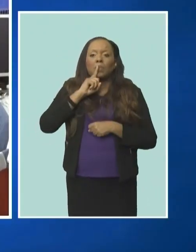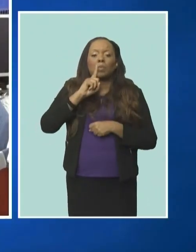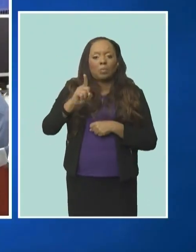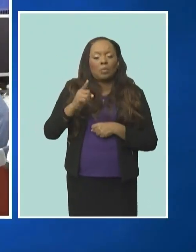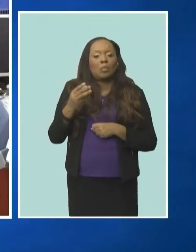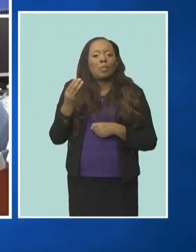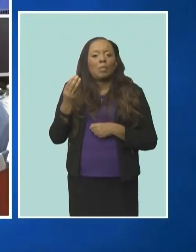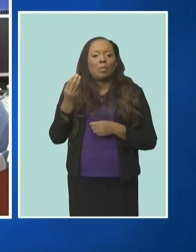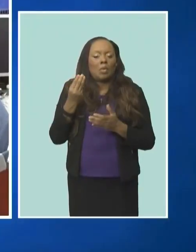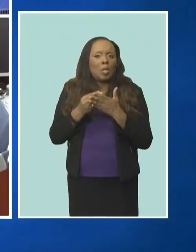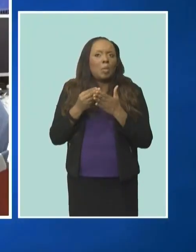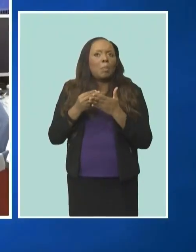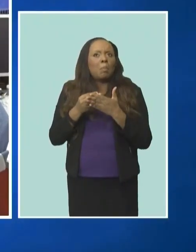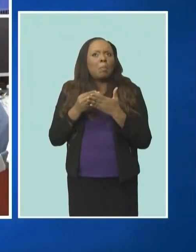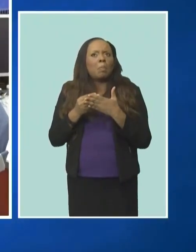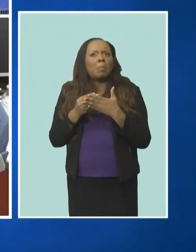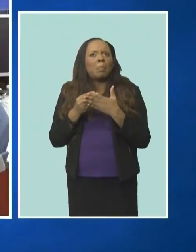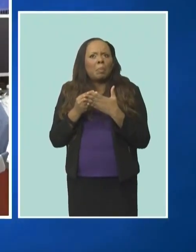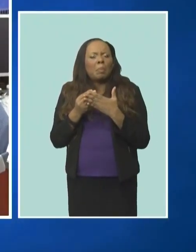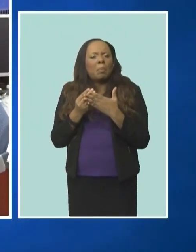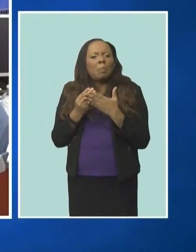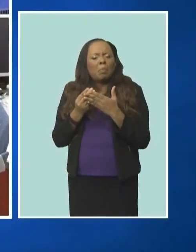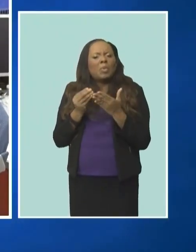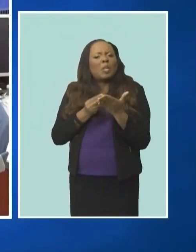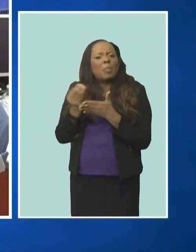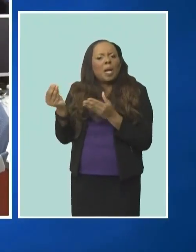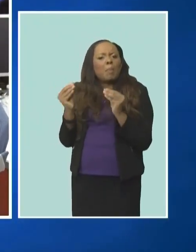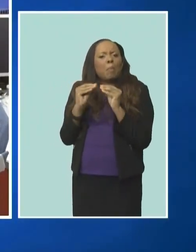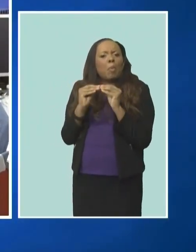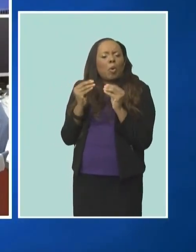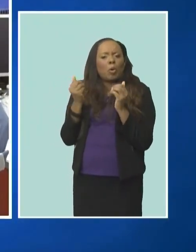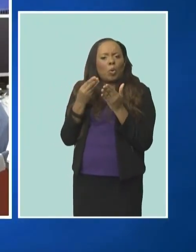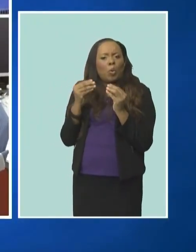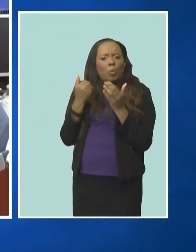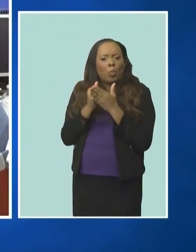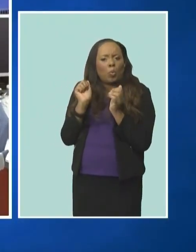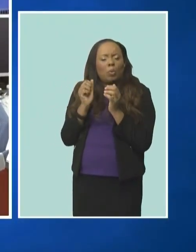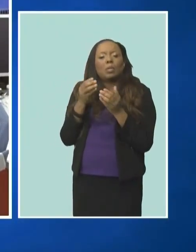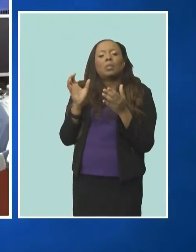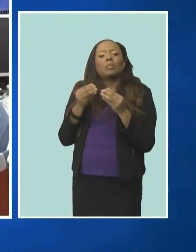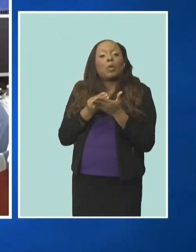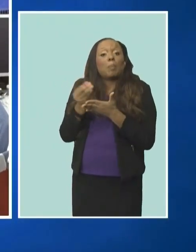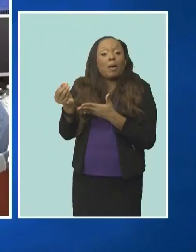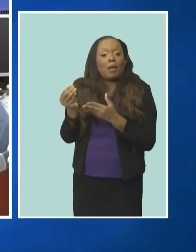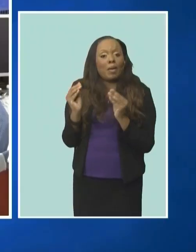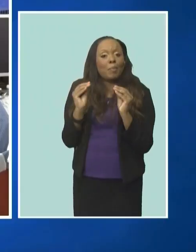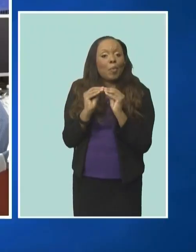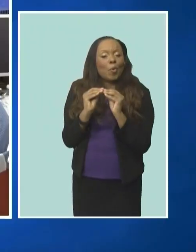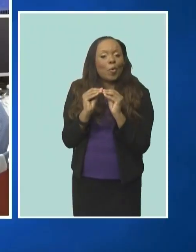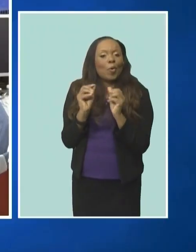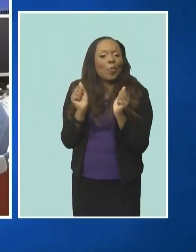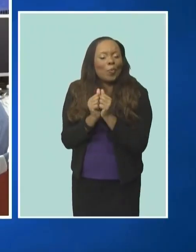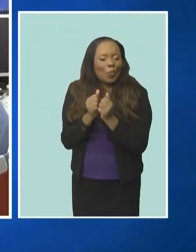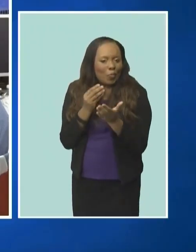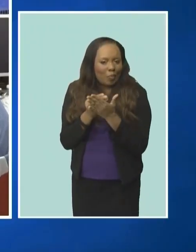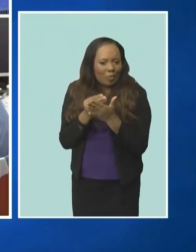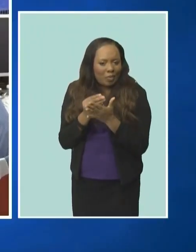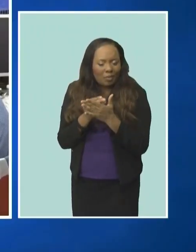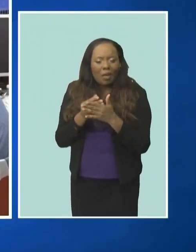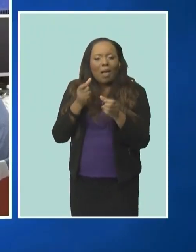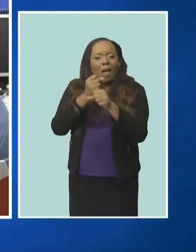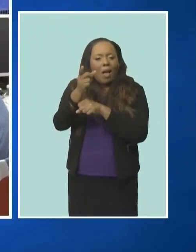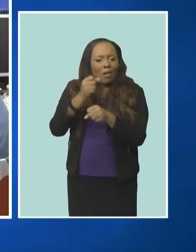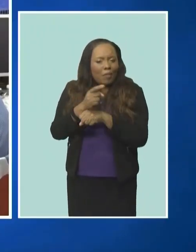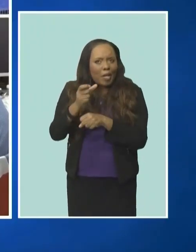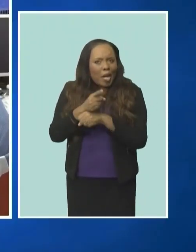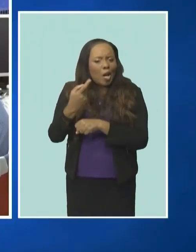further. And this is an annual basis that we do with Miss Bellamy and her worthy charity. And we're pleased